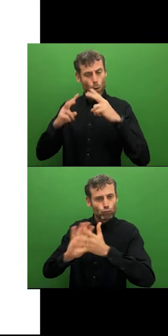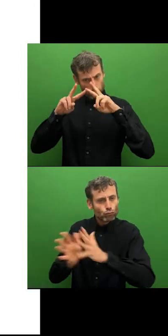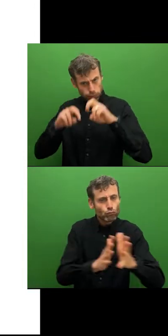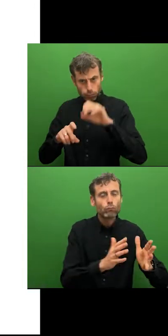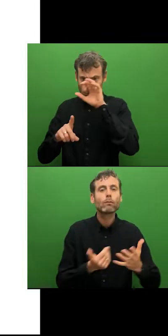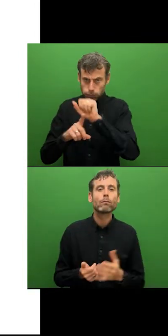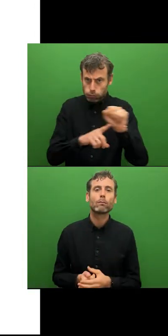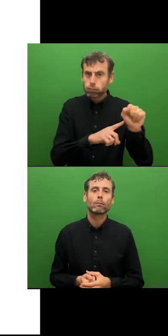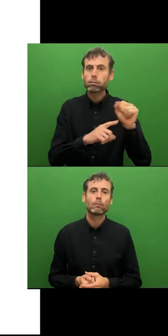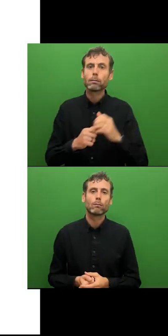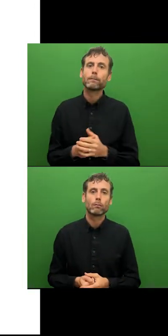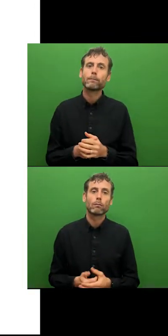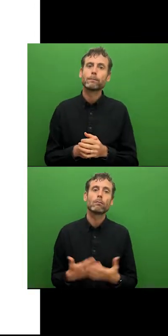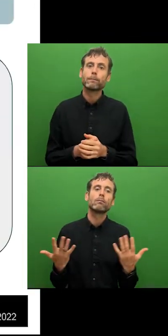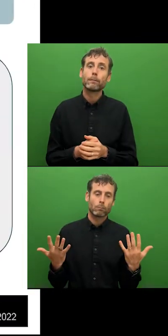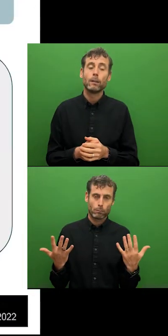language understanding.